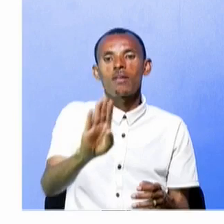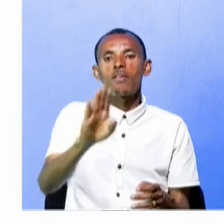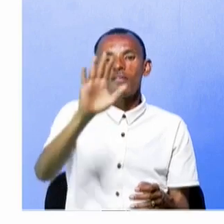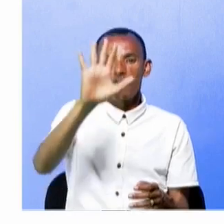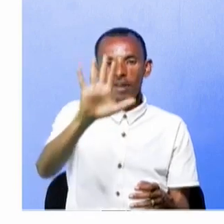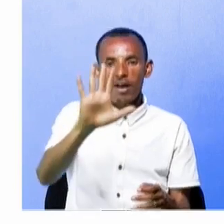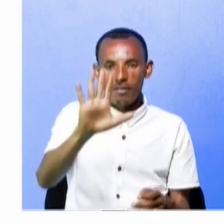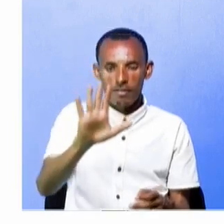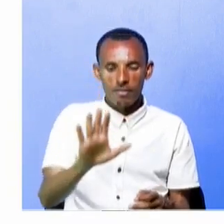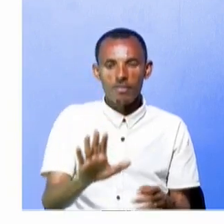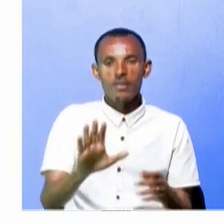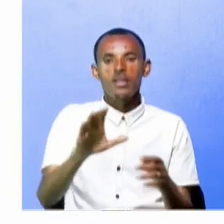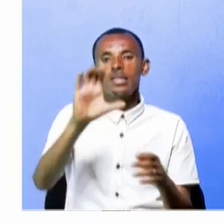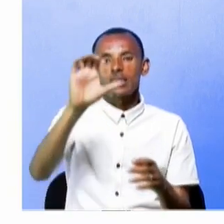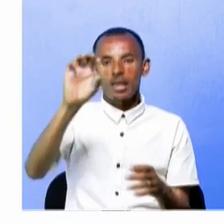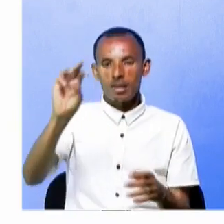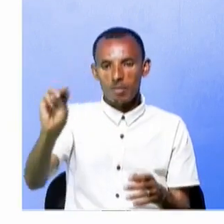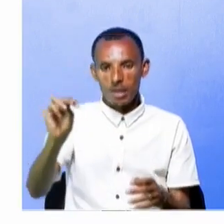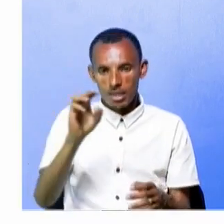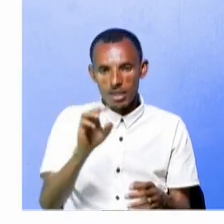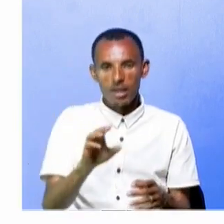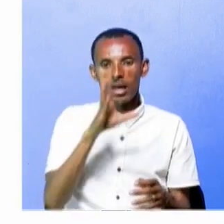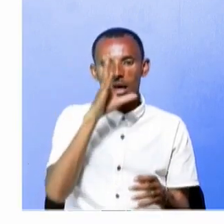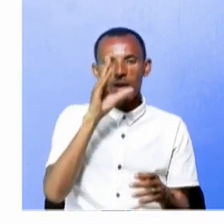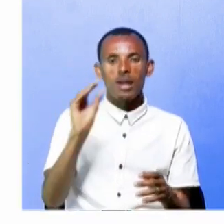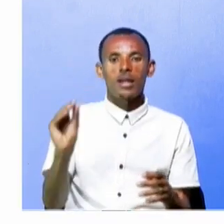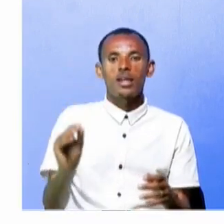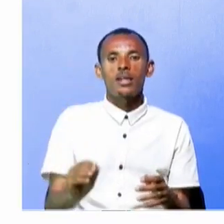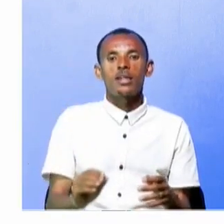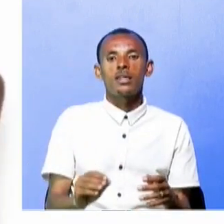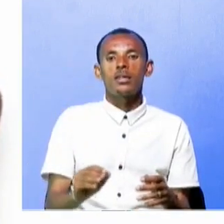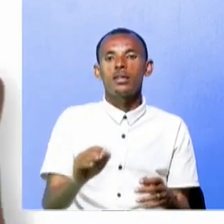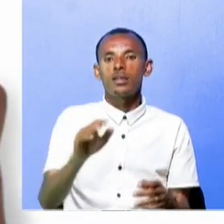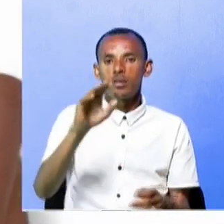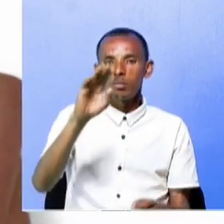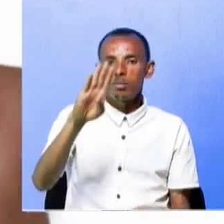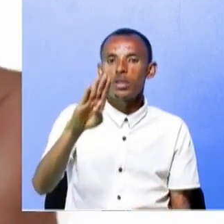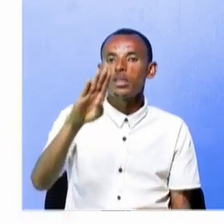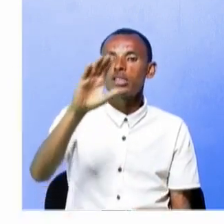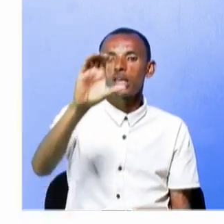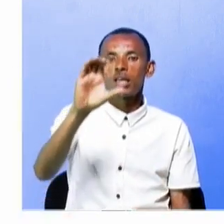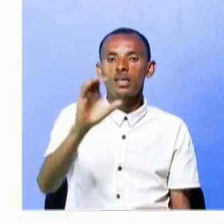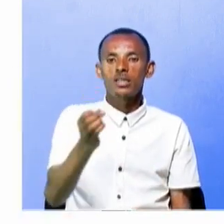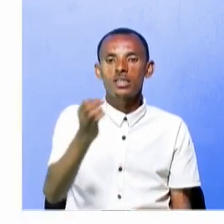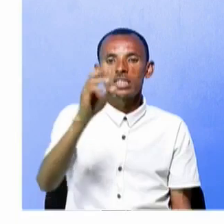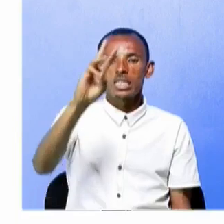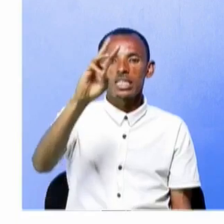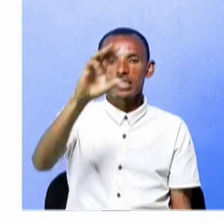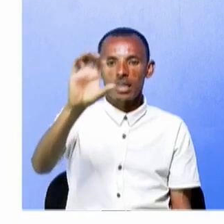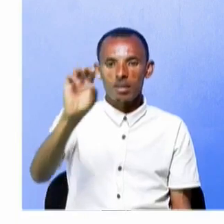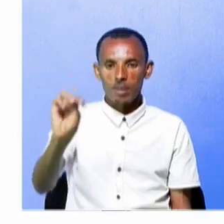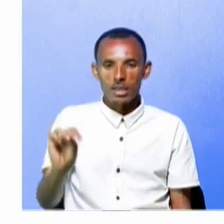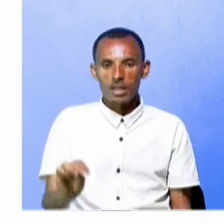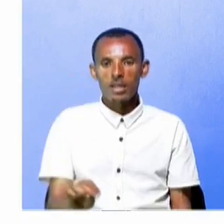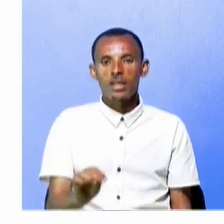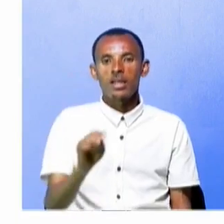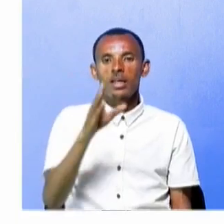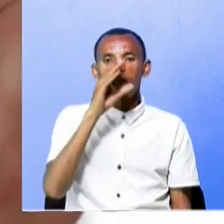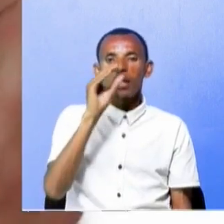5 centimeter, and this one is 6 centimeter, and this one is 10